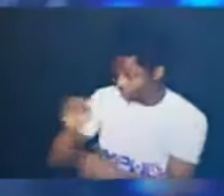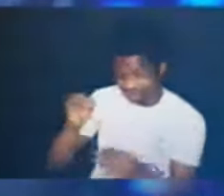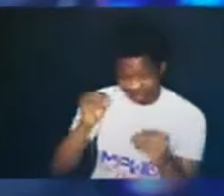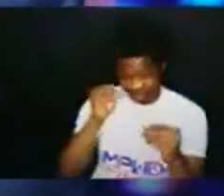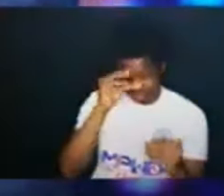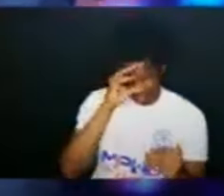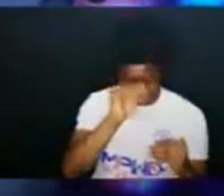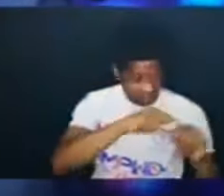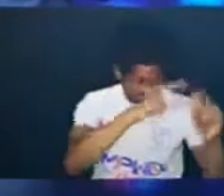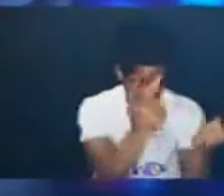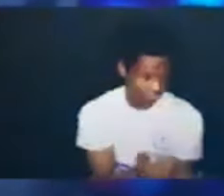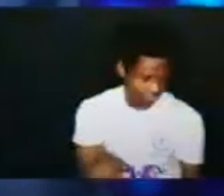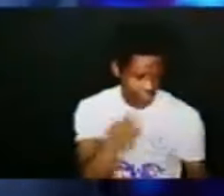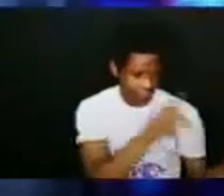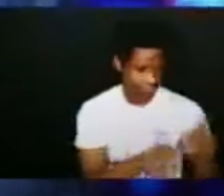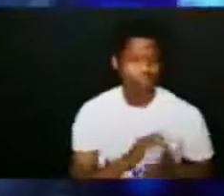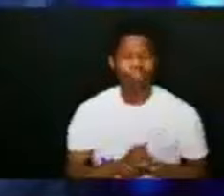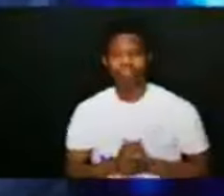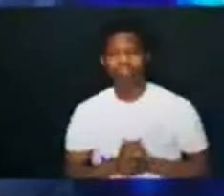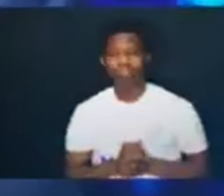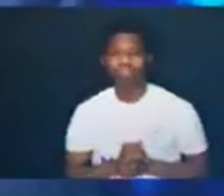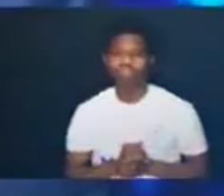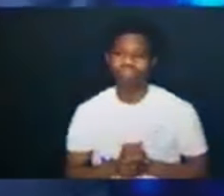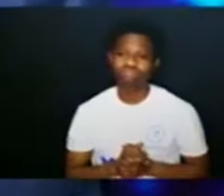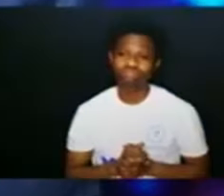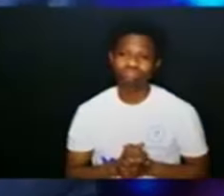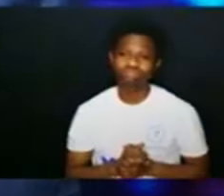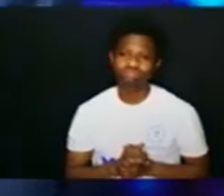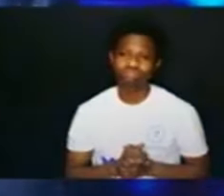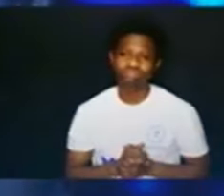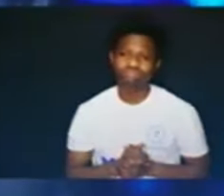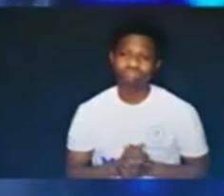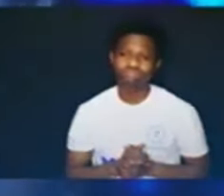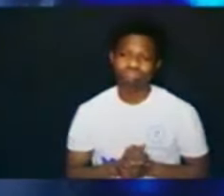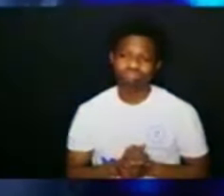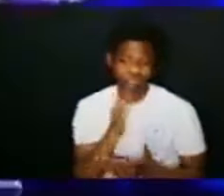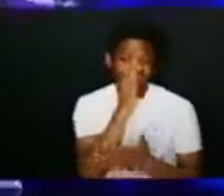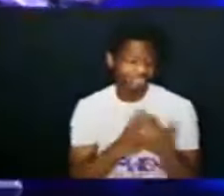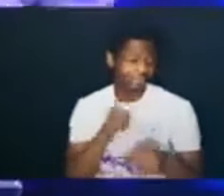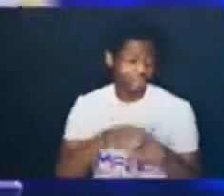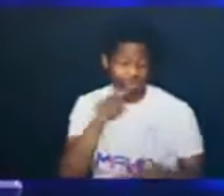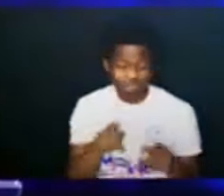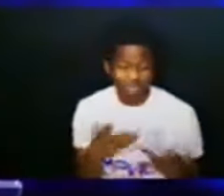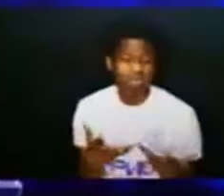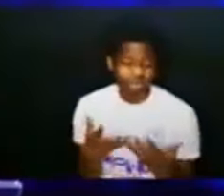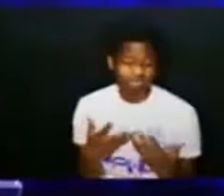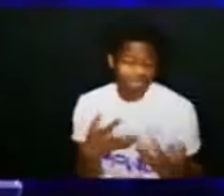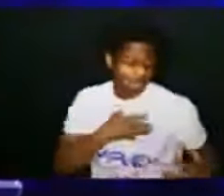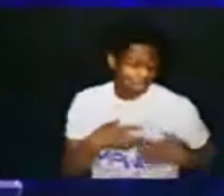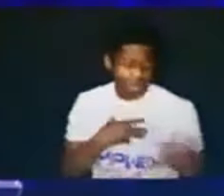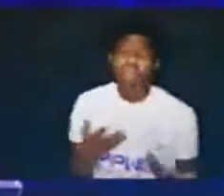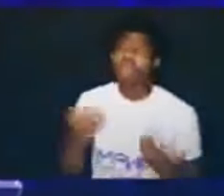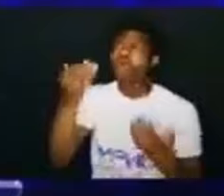say we onyankopon ene nipa fam da. Sometimes people say that even God knows that I'm telling the truth, let man